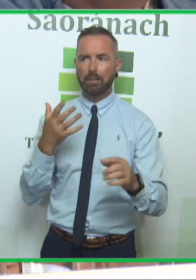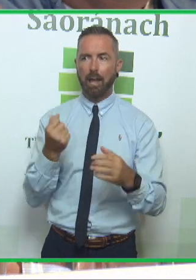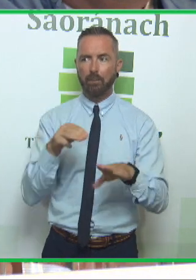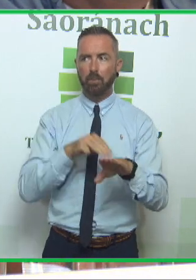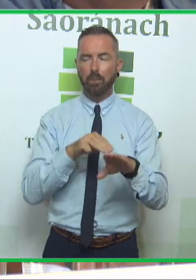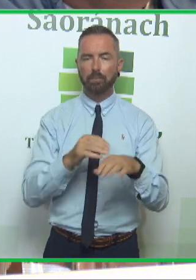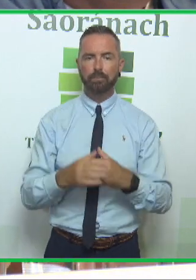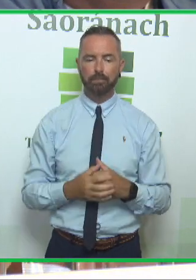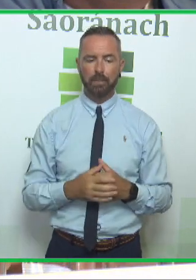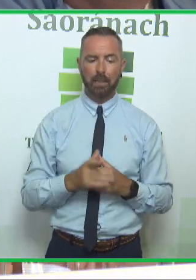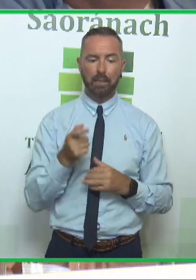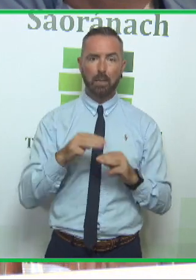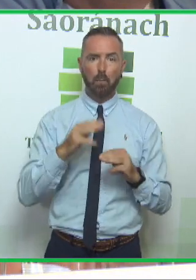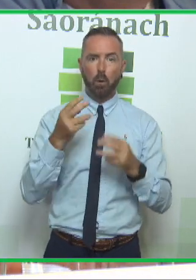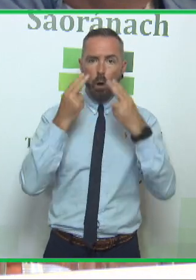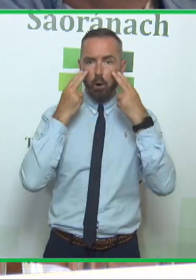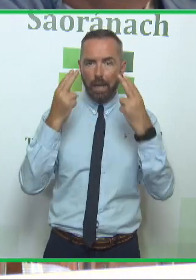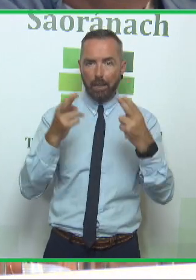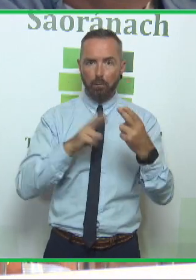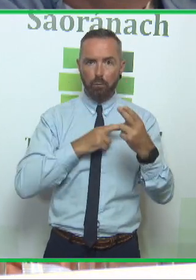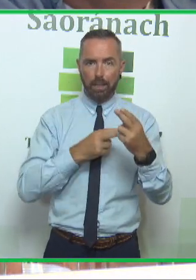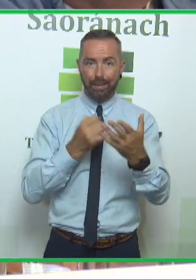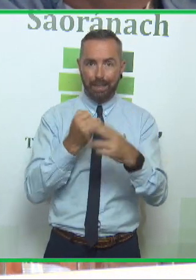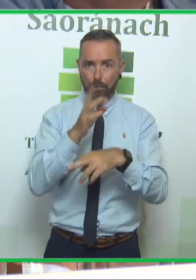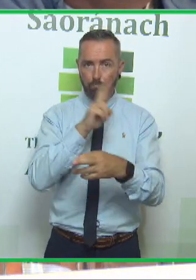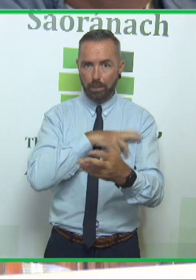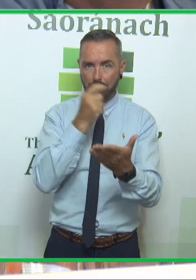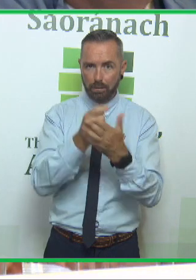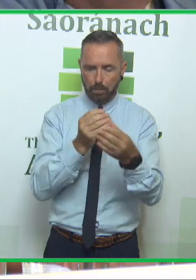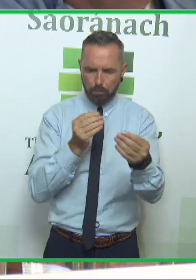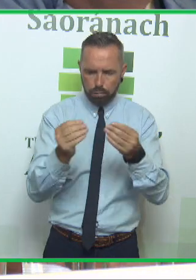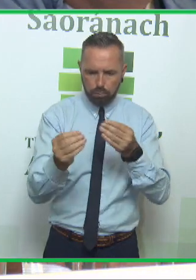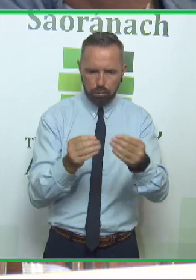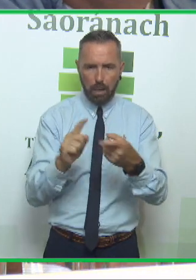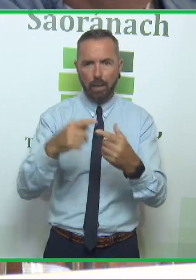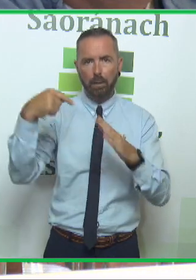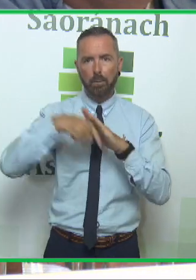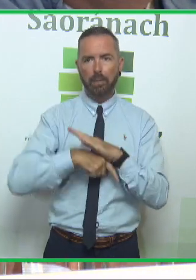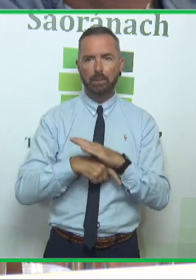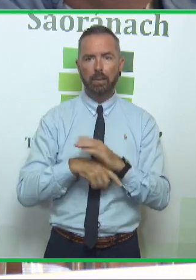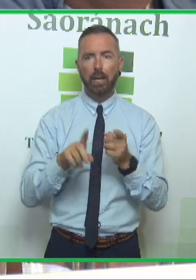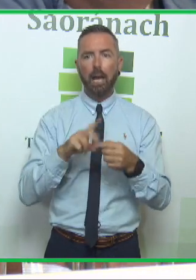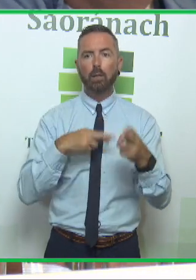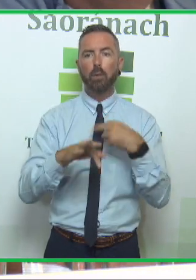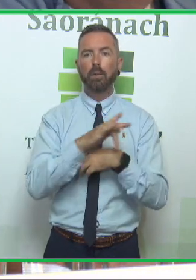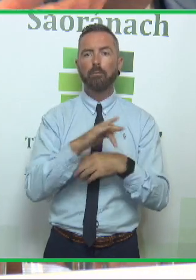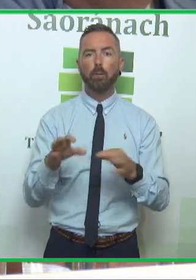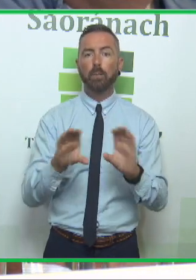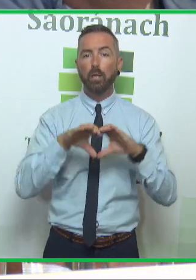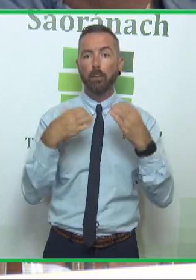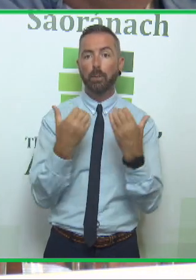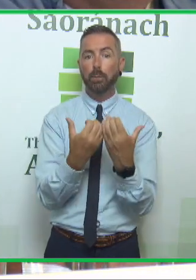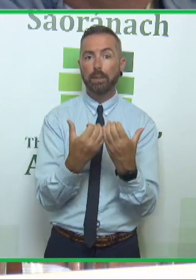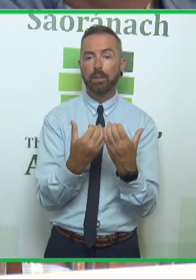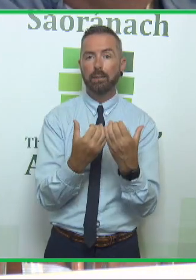whereas this is much more organic and much more real and probably much more integrated and comprehensive. And again, it's coming from the ground, and this